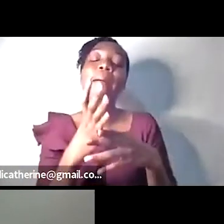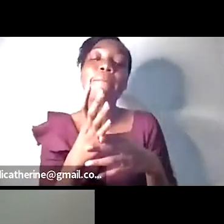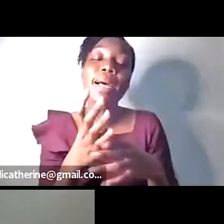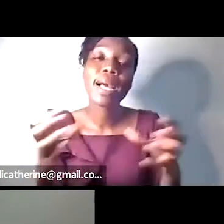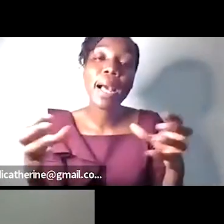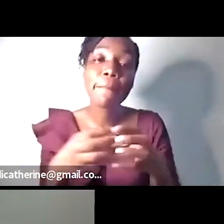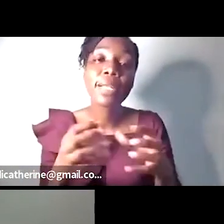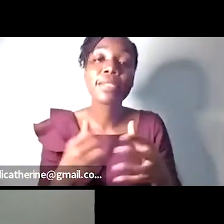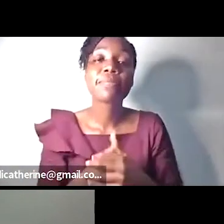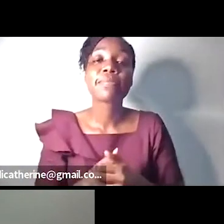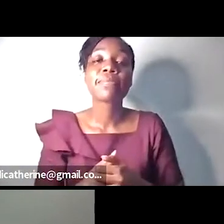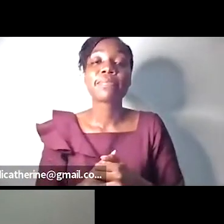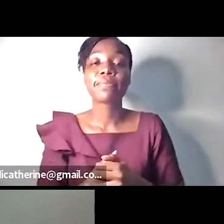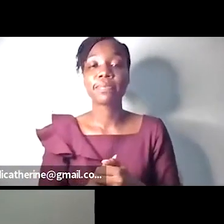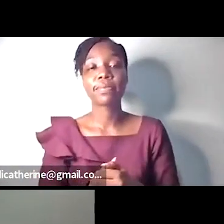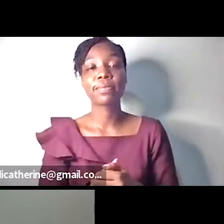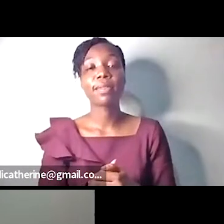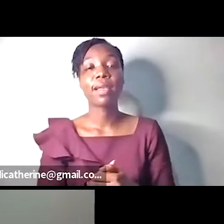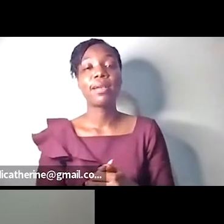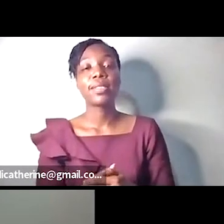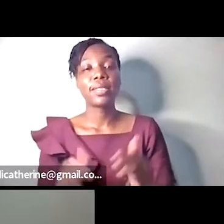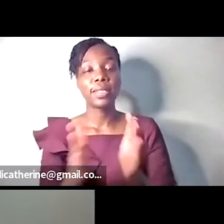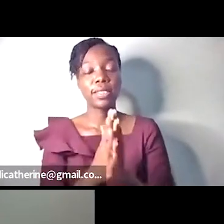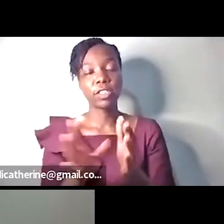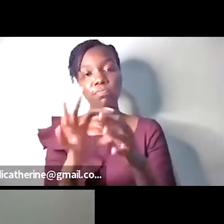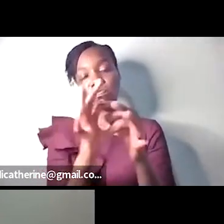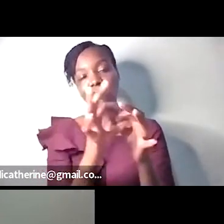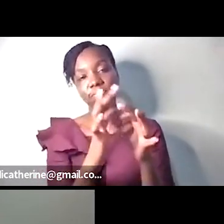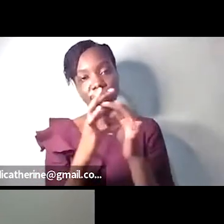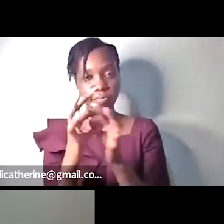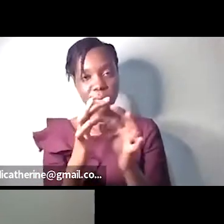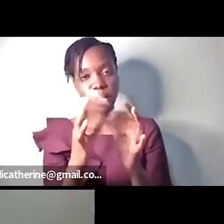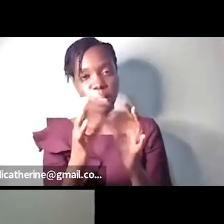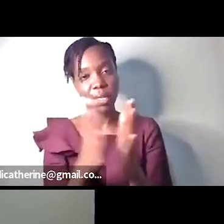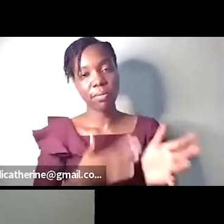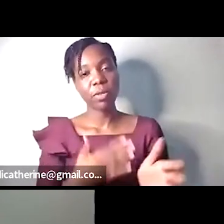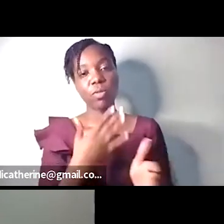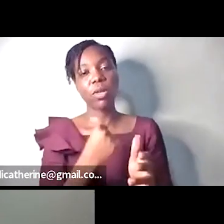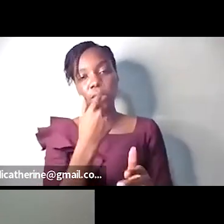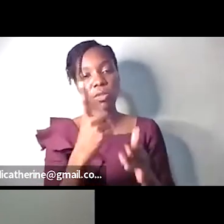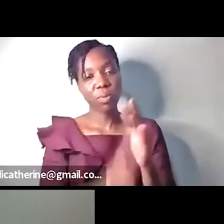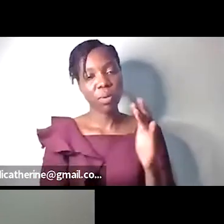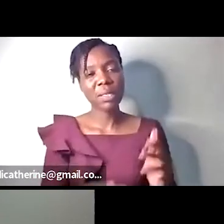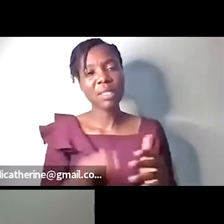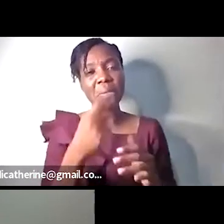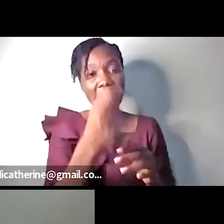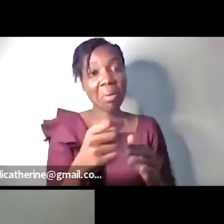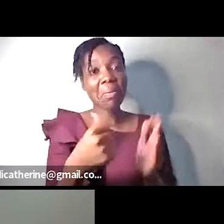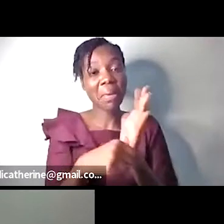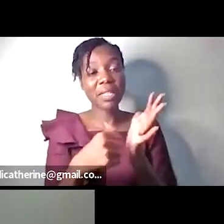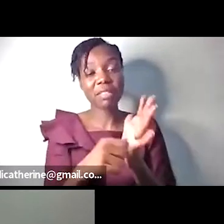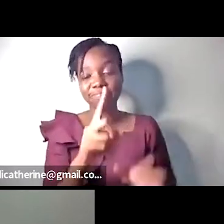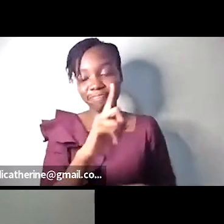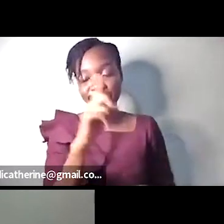in a corporation. And I will tell you, it's no small matter getting there. It took me